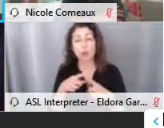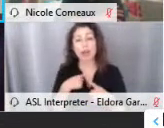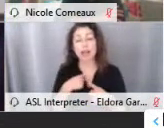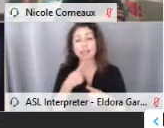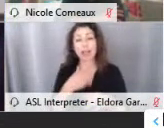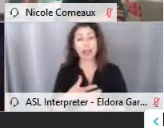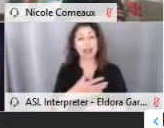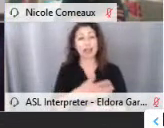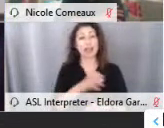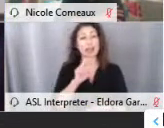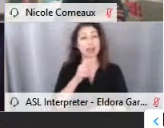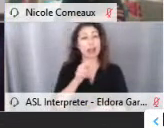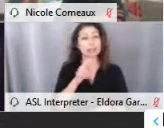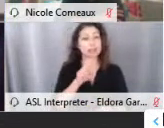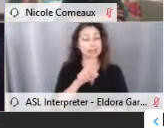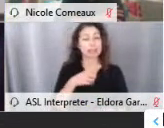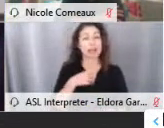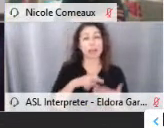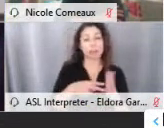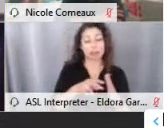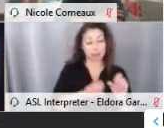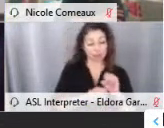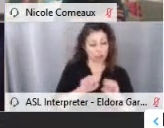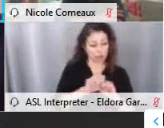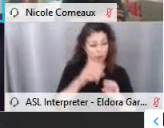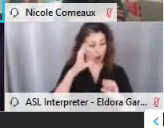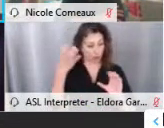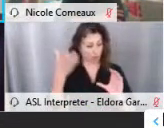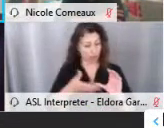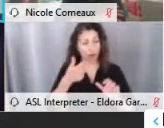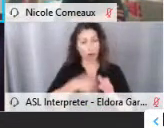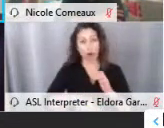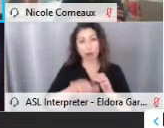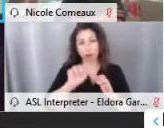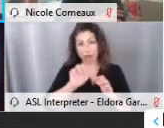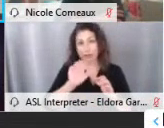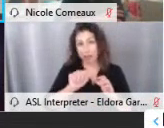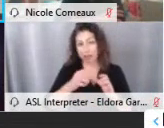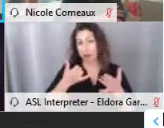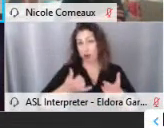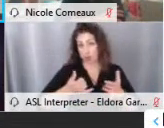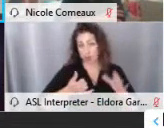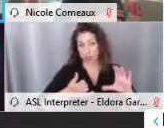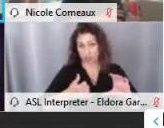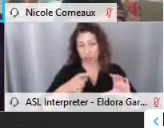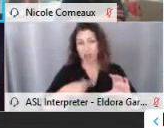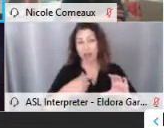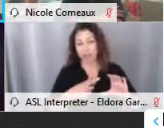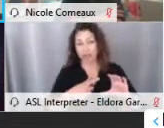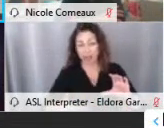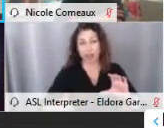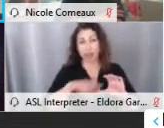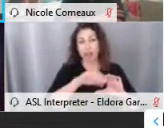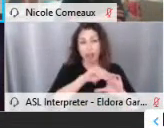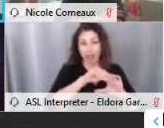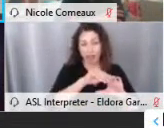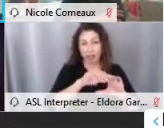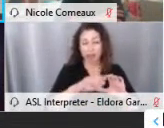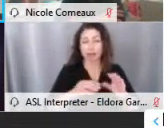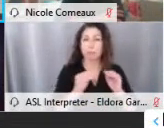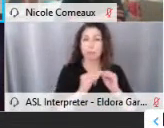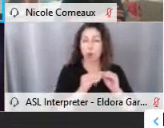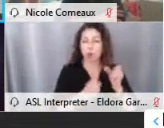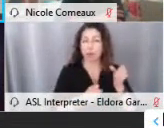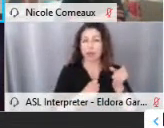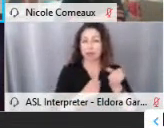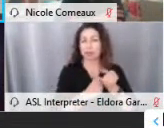here is we're taking the structure that's available under the ACA currently, and we would be layering on additional